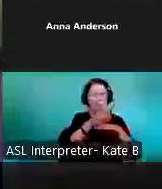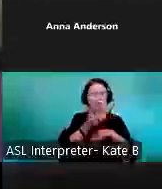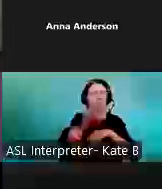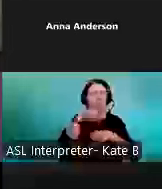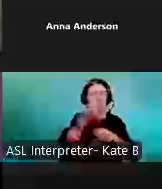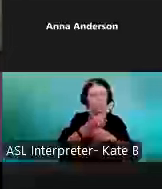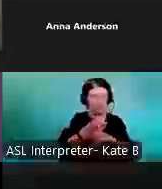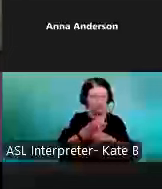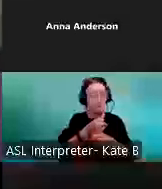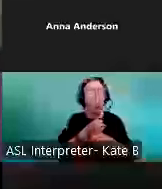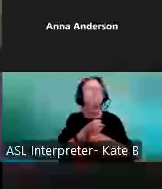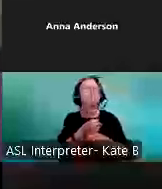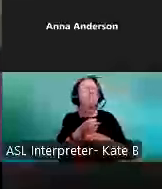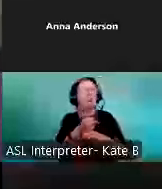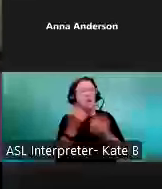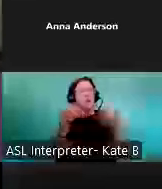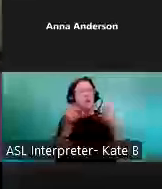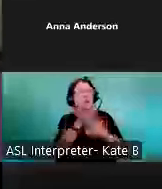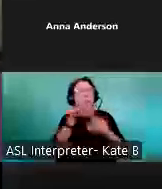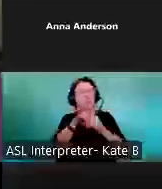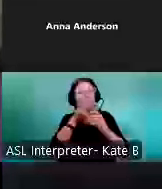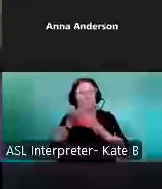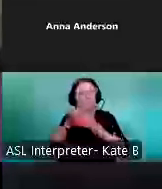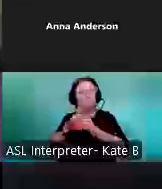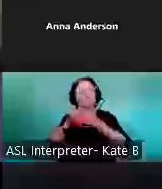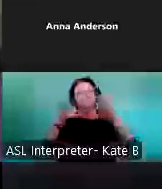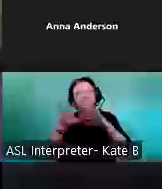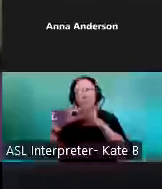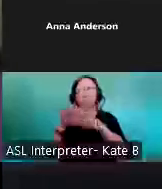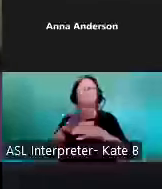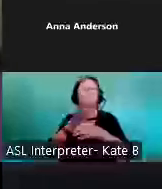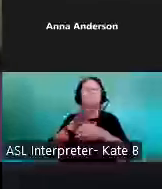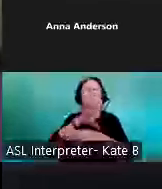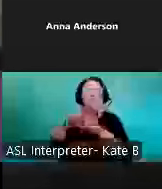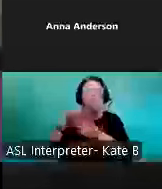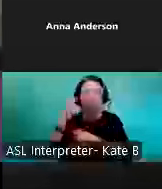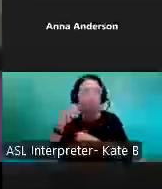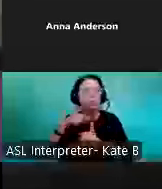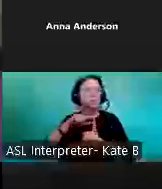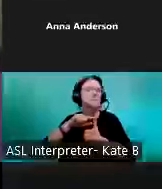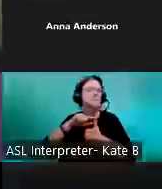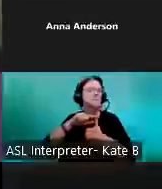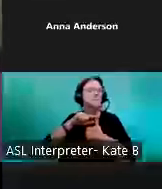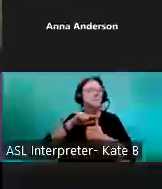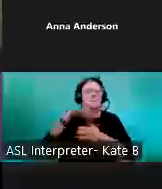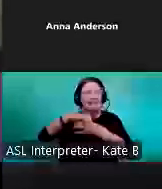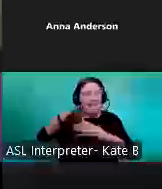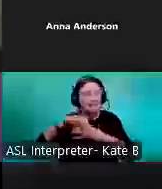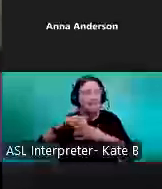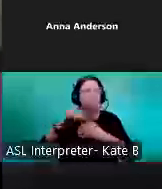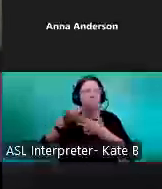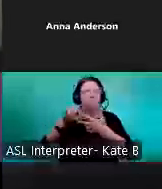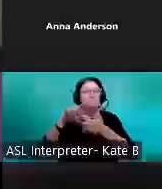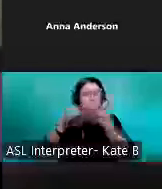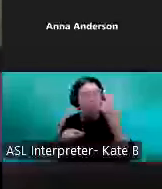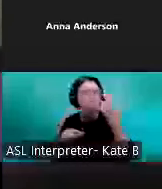we really advocate for people to get involved and be active and participating in our government, participating in the election process, because